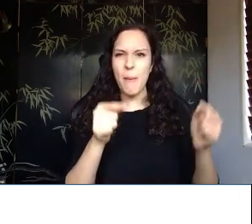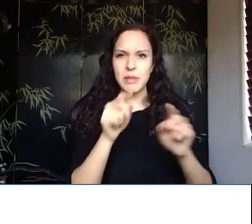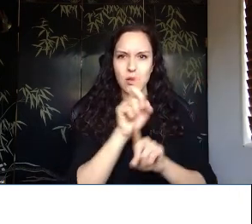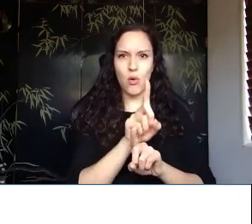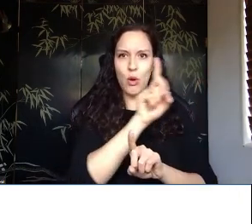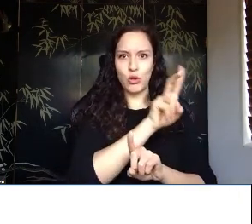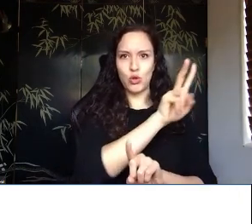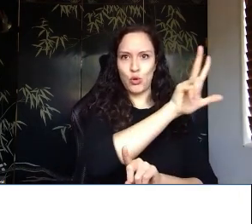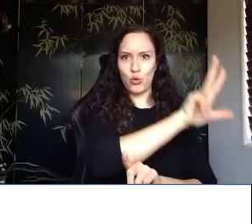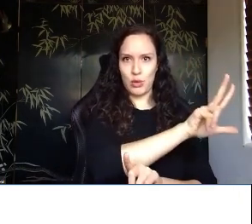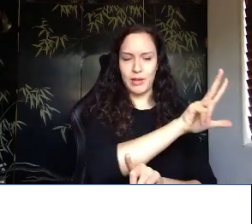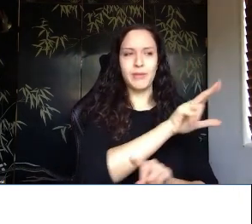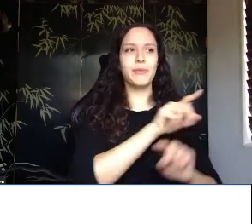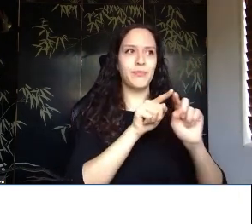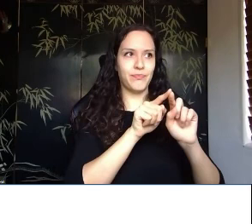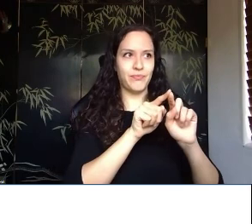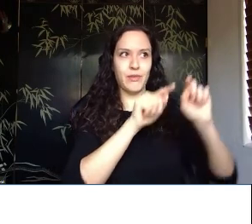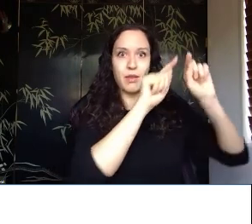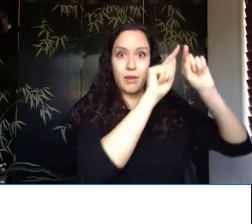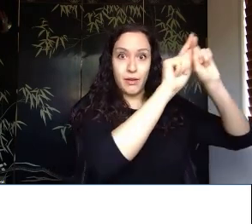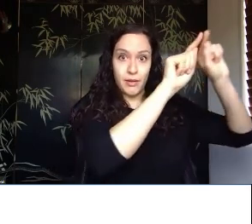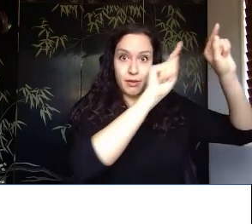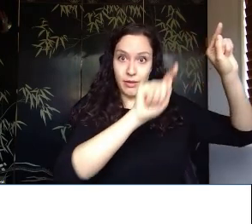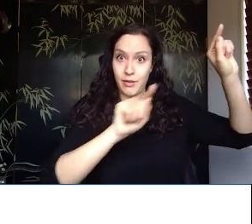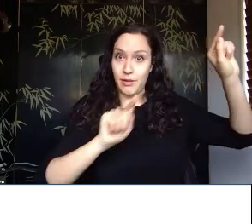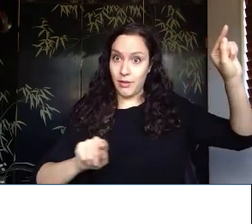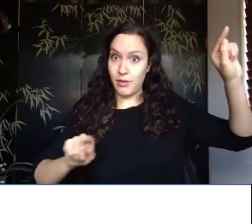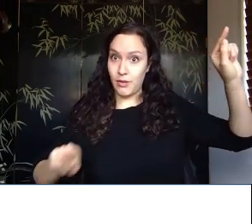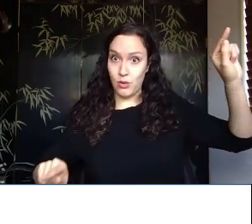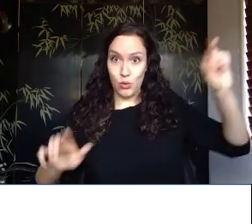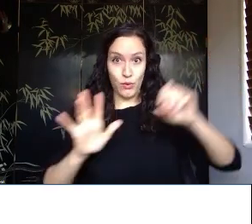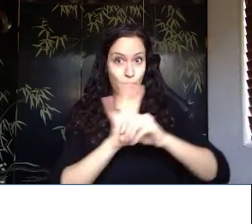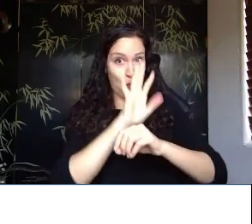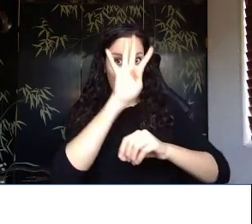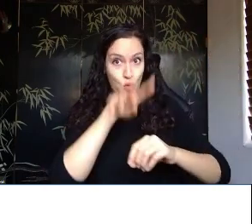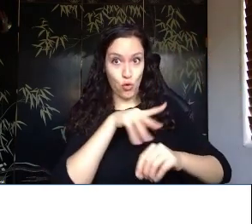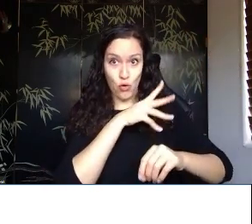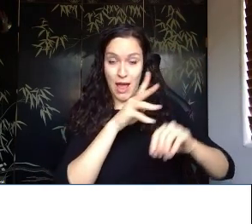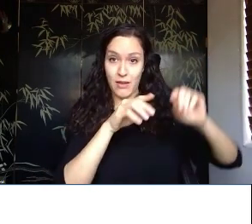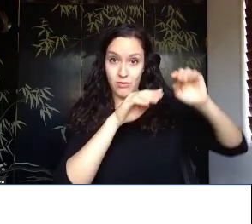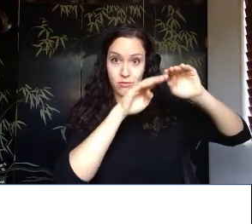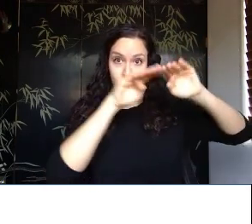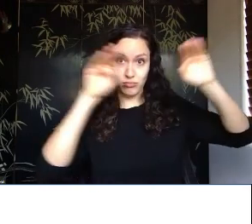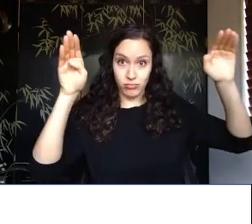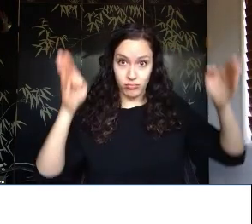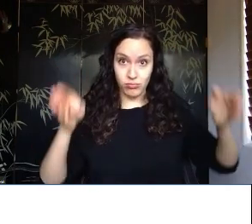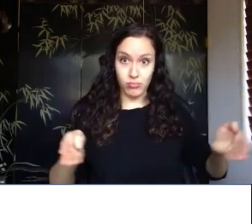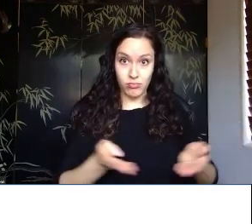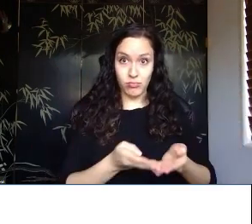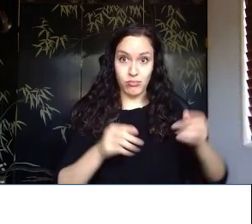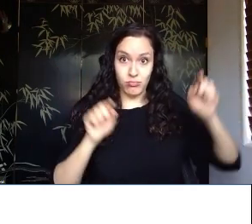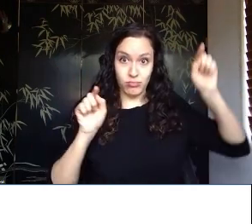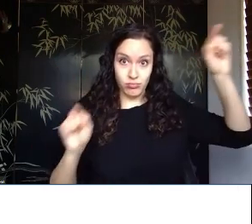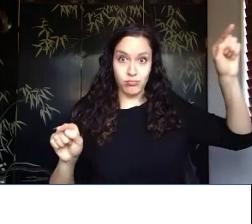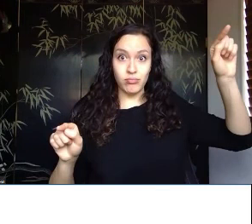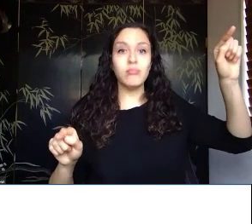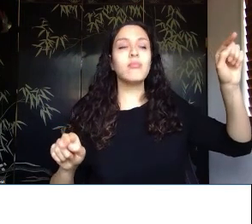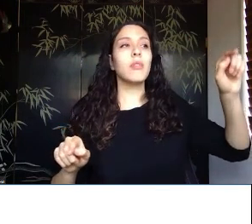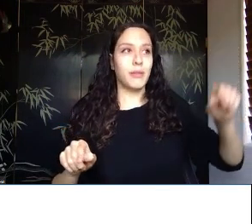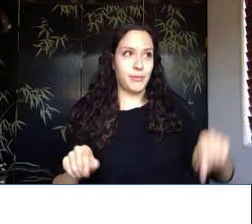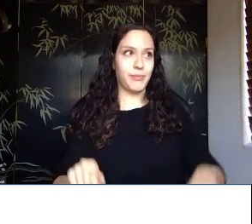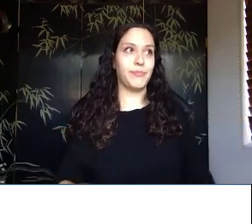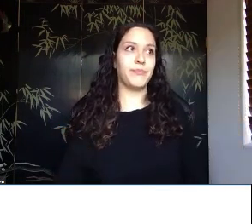through the points to the edges of the graph. And voila. Okay. This trick only works